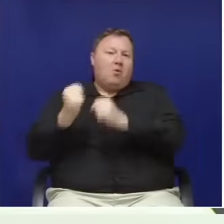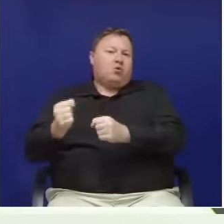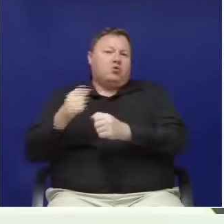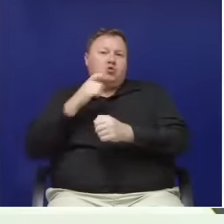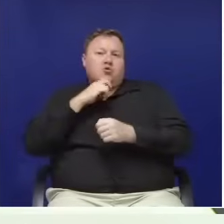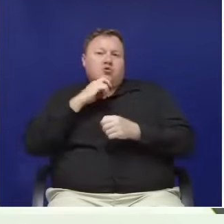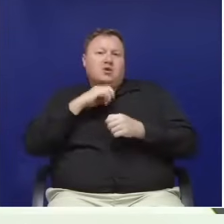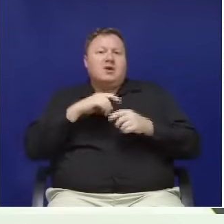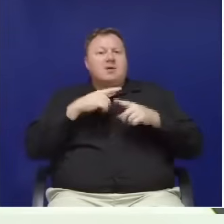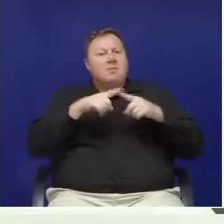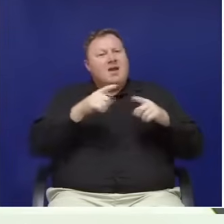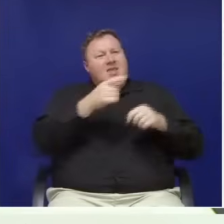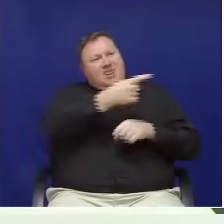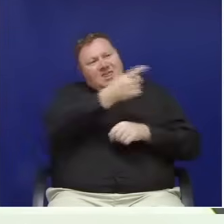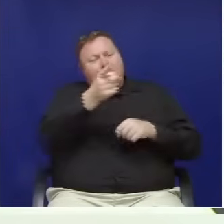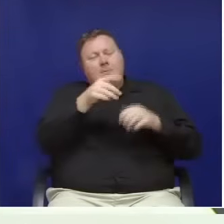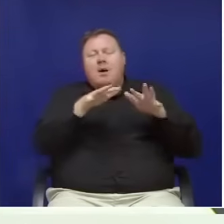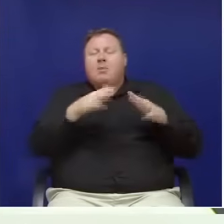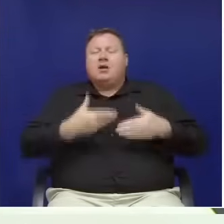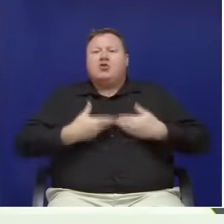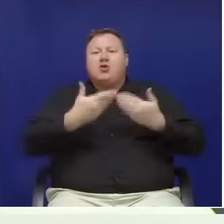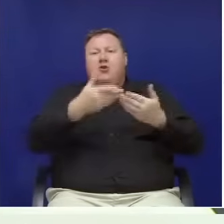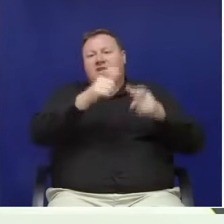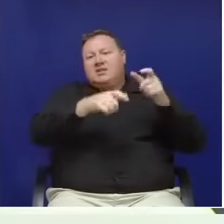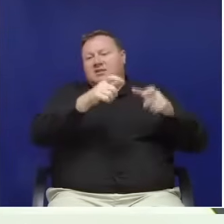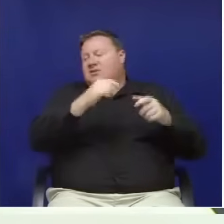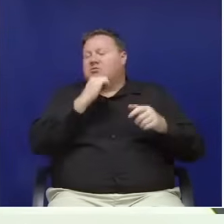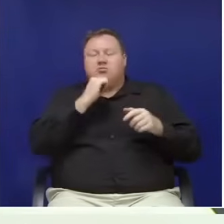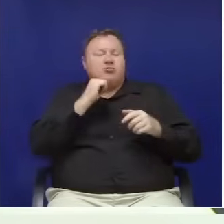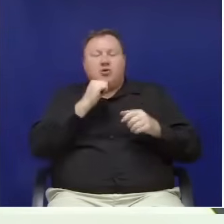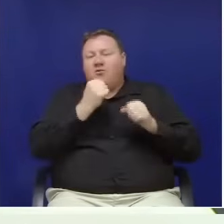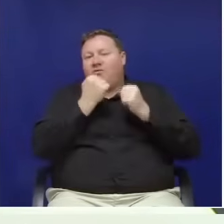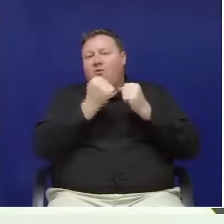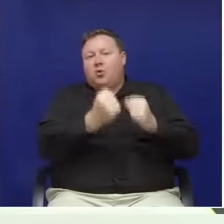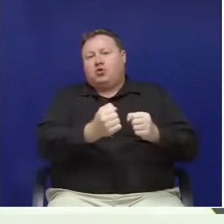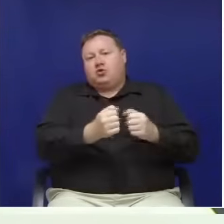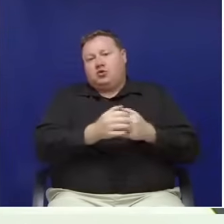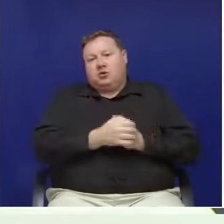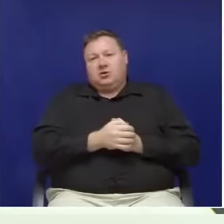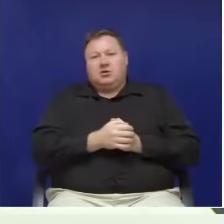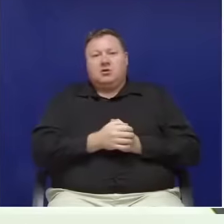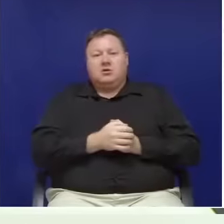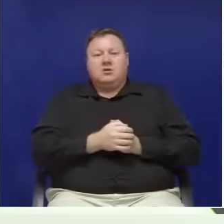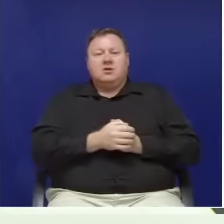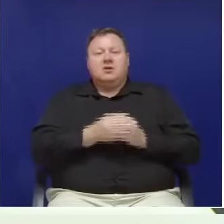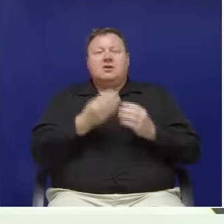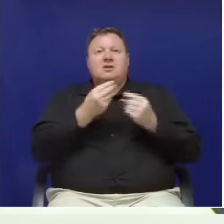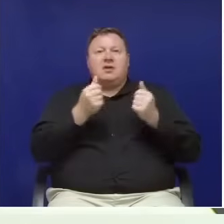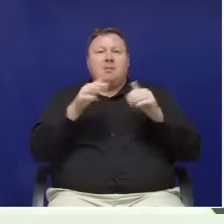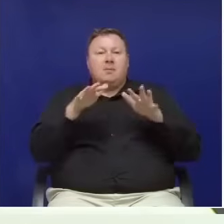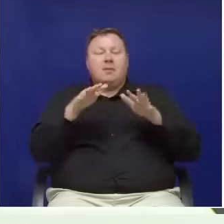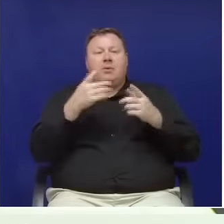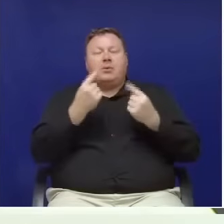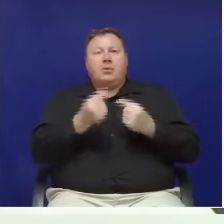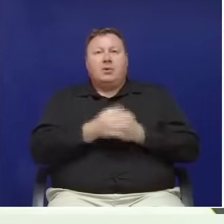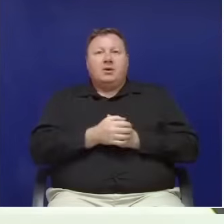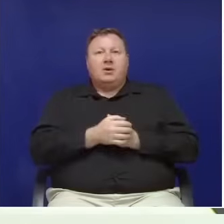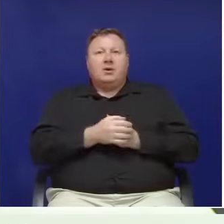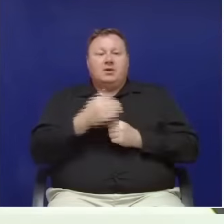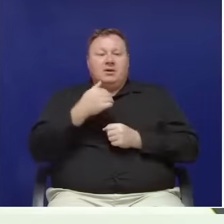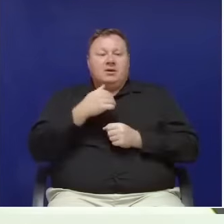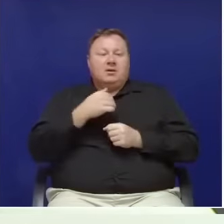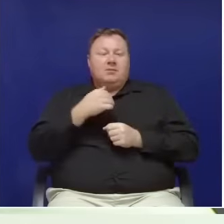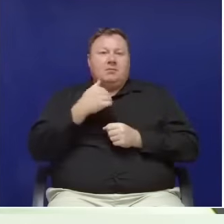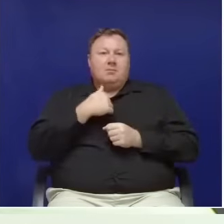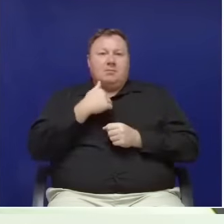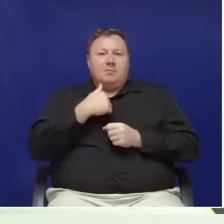forced. So it's there. Now, the official would have, and some of the people, what they do, they say, I am on a medical